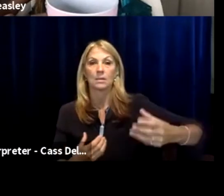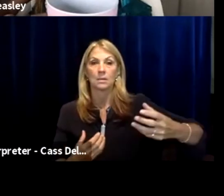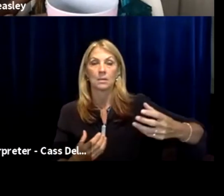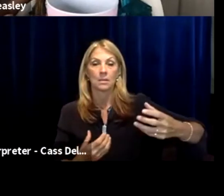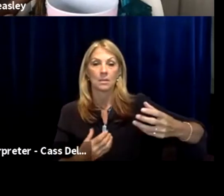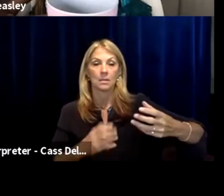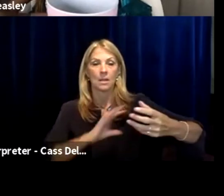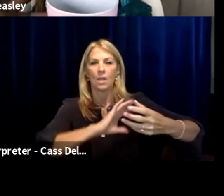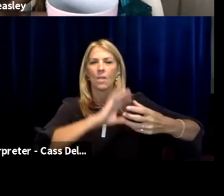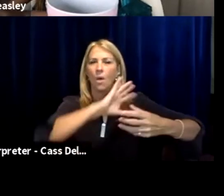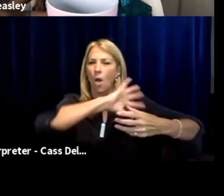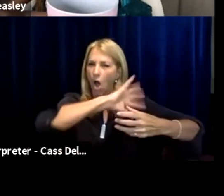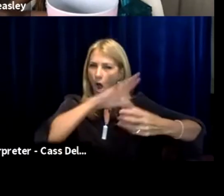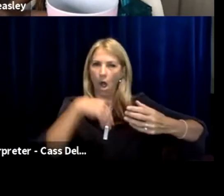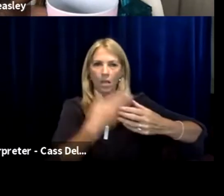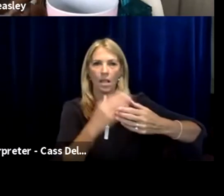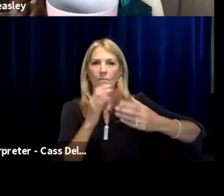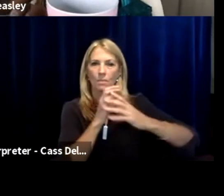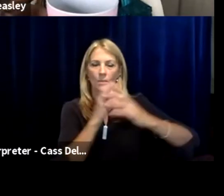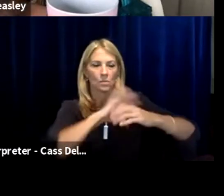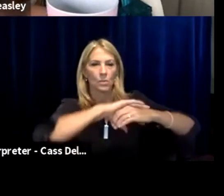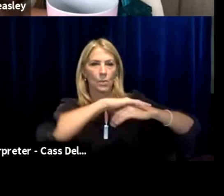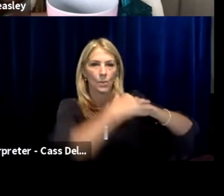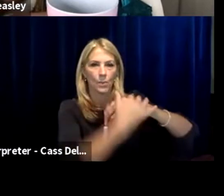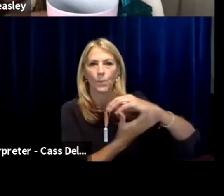that soap mixture.